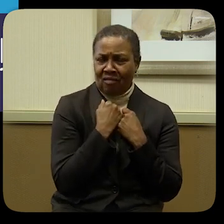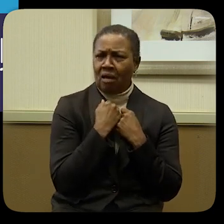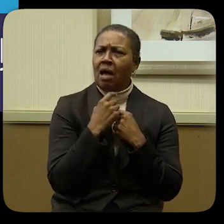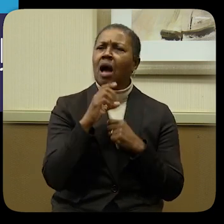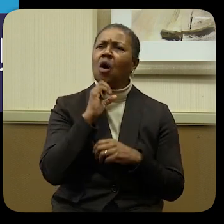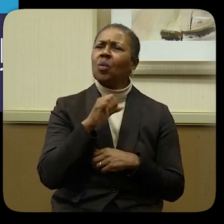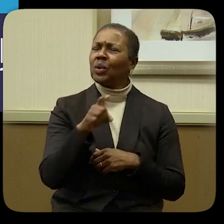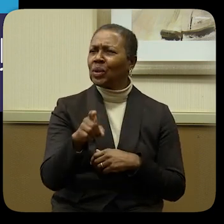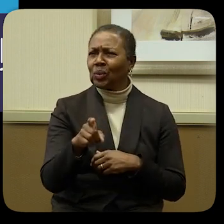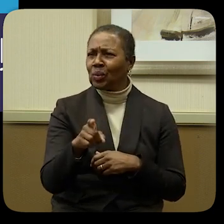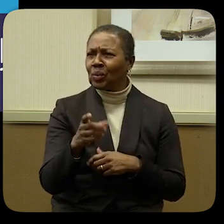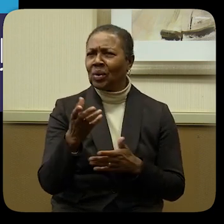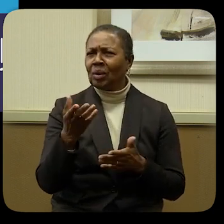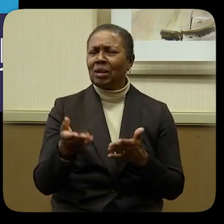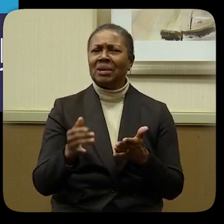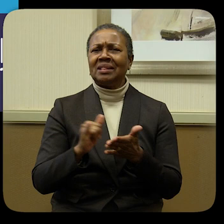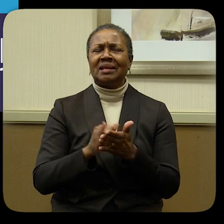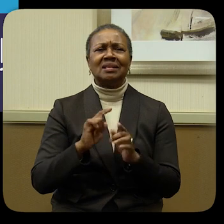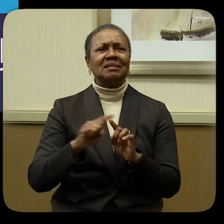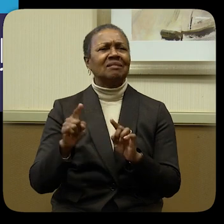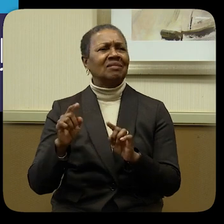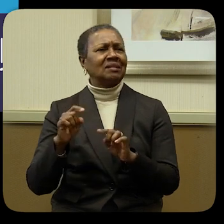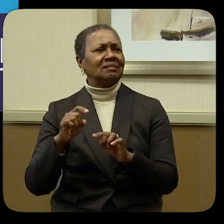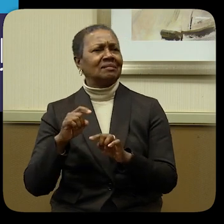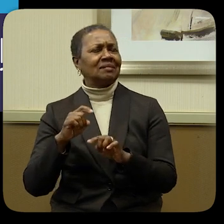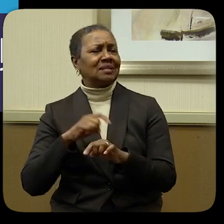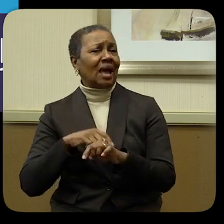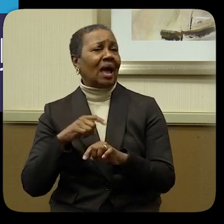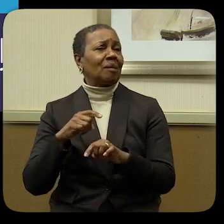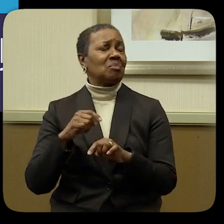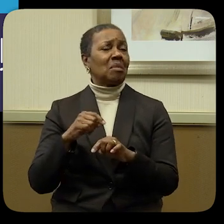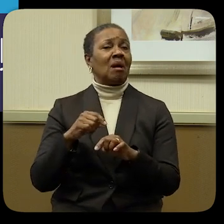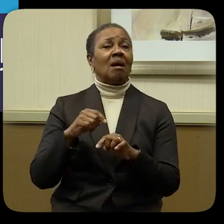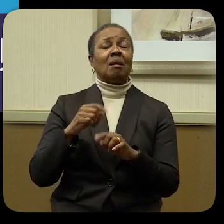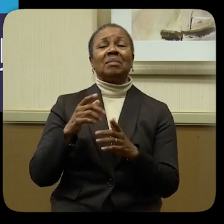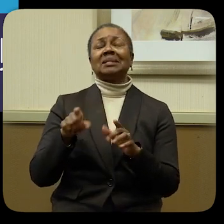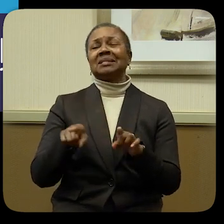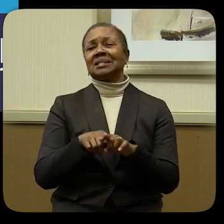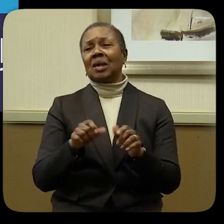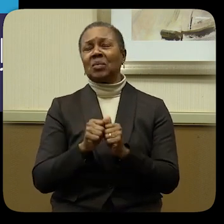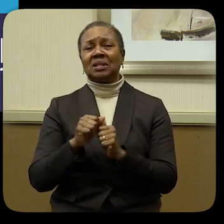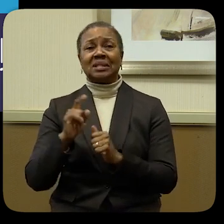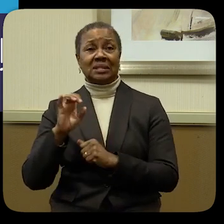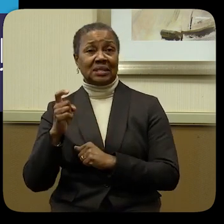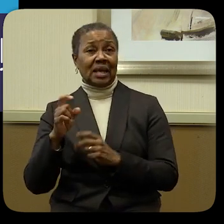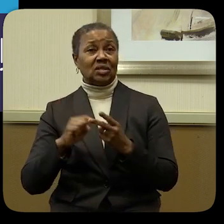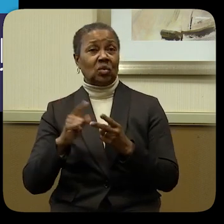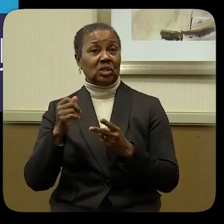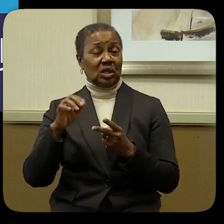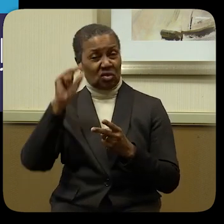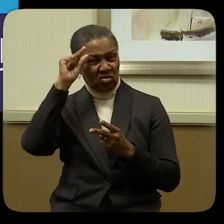people may have their first crush, and it could be on with same sex, same gender kind of thing.